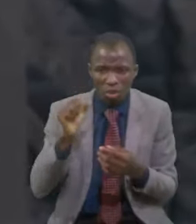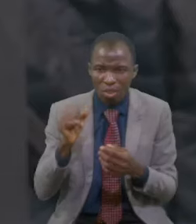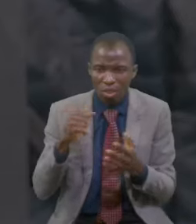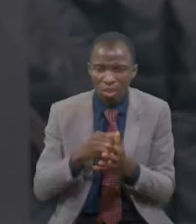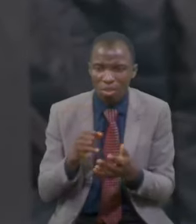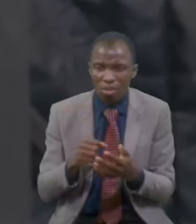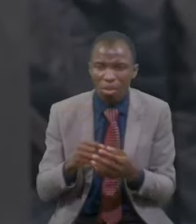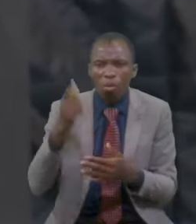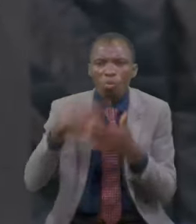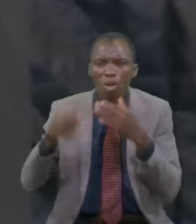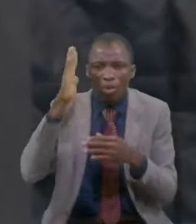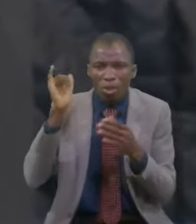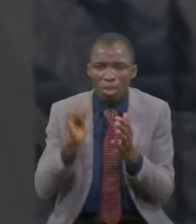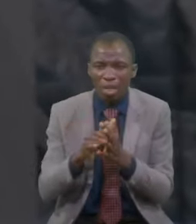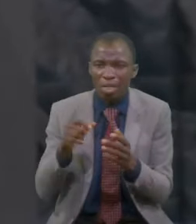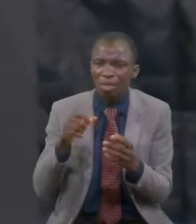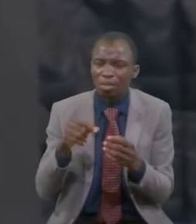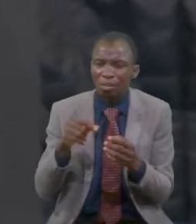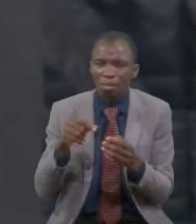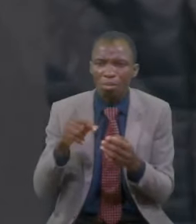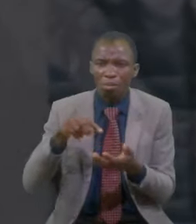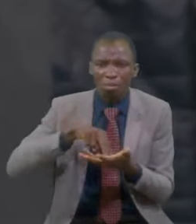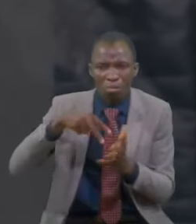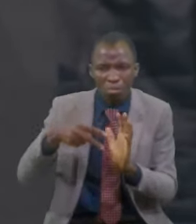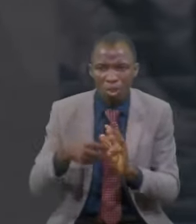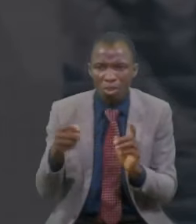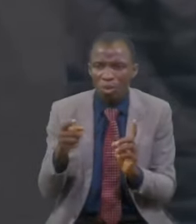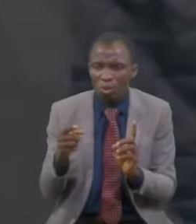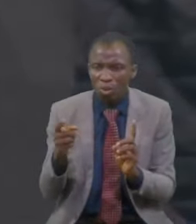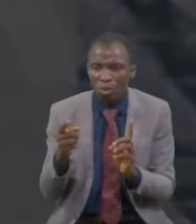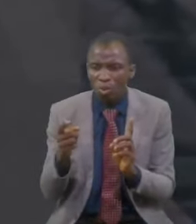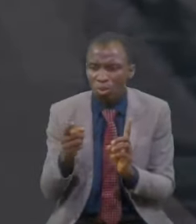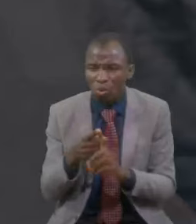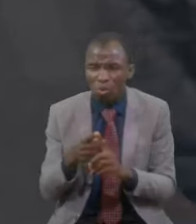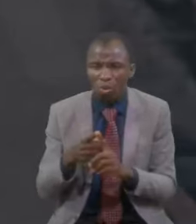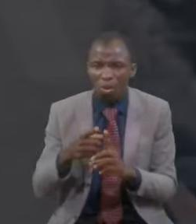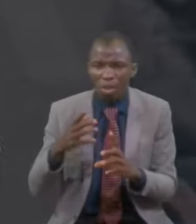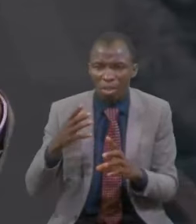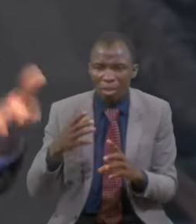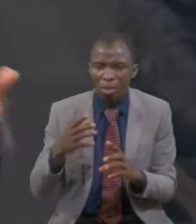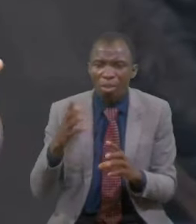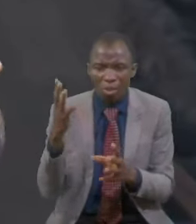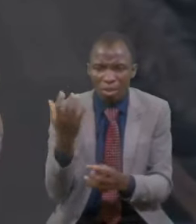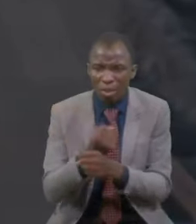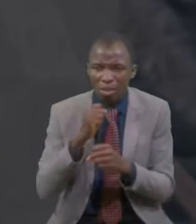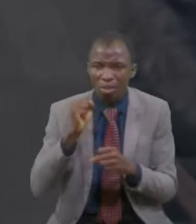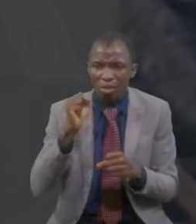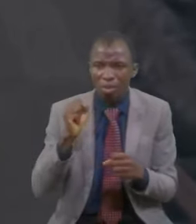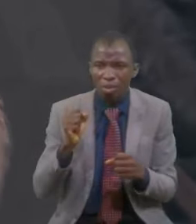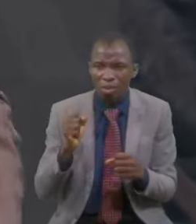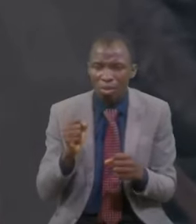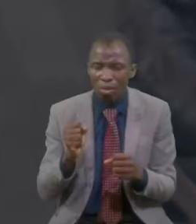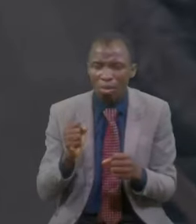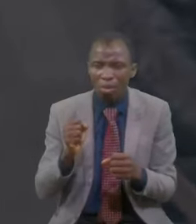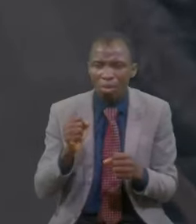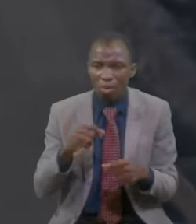mean? To take your heart, and your heart at the center of activity and